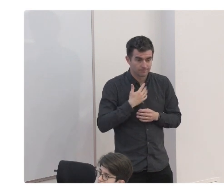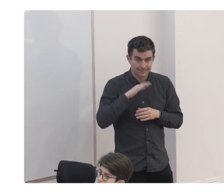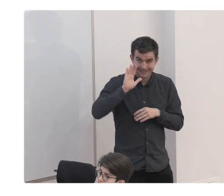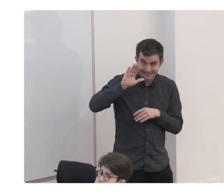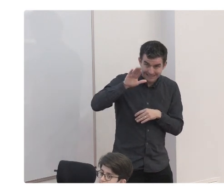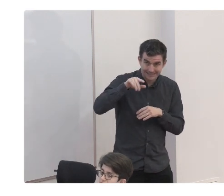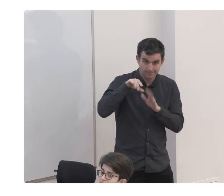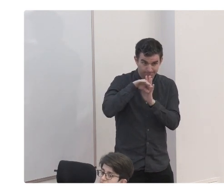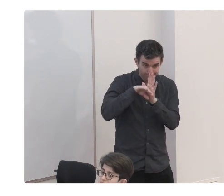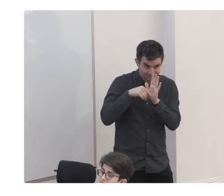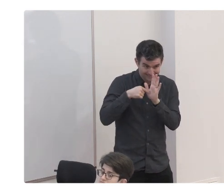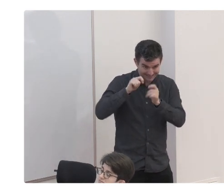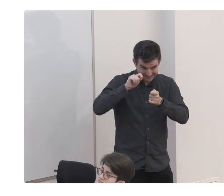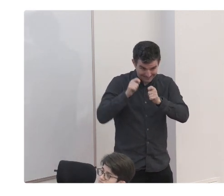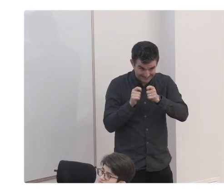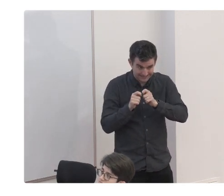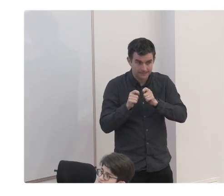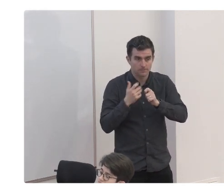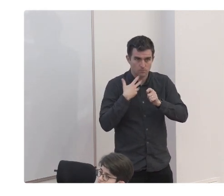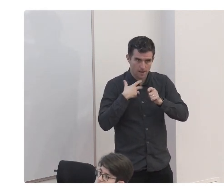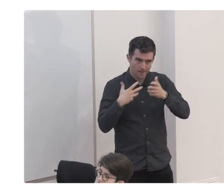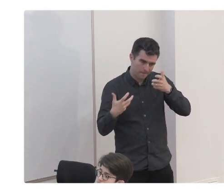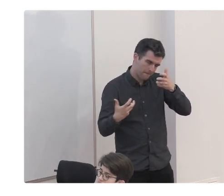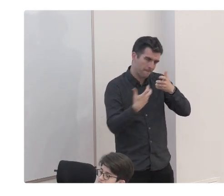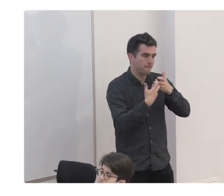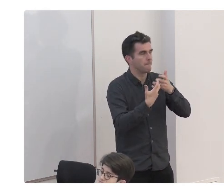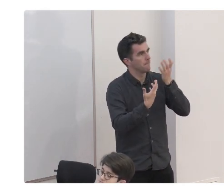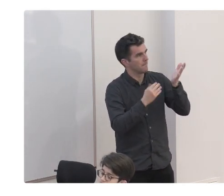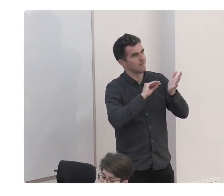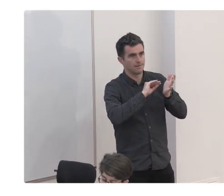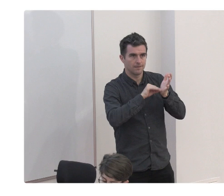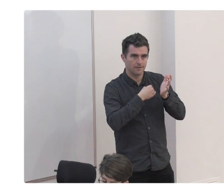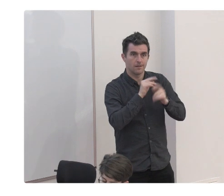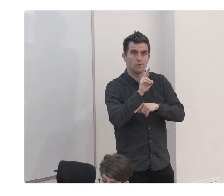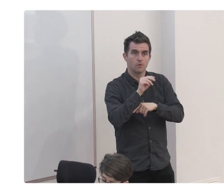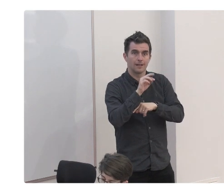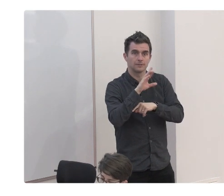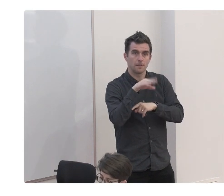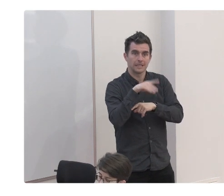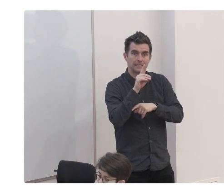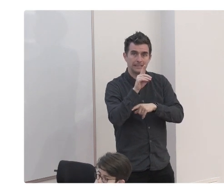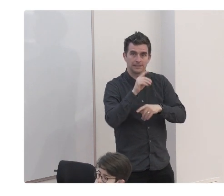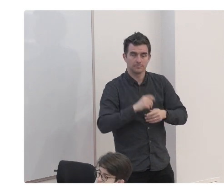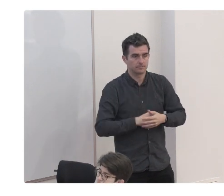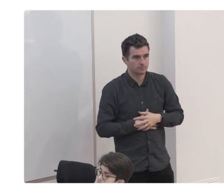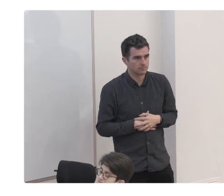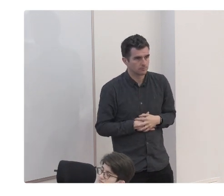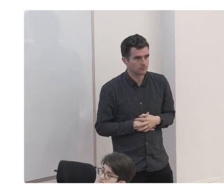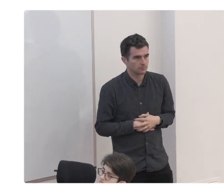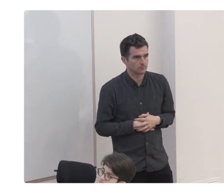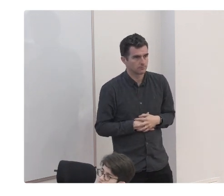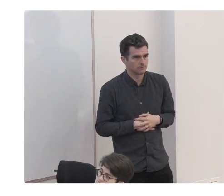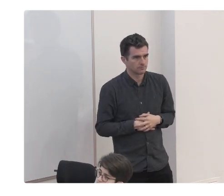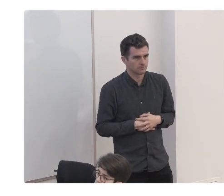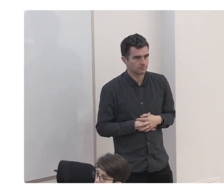network, named the Advocacy Committee for the Rights of People with Disability, and some other disability stakeholders, which we work with